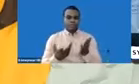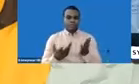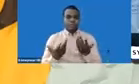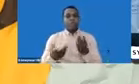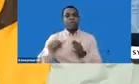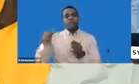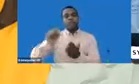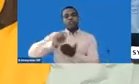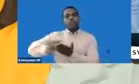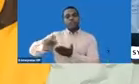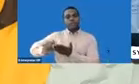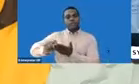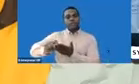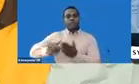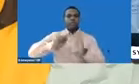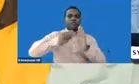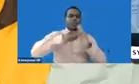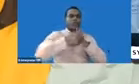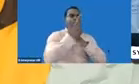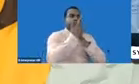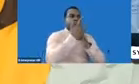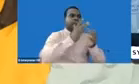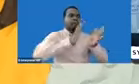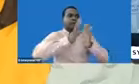of reverse engineering of that problem. But